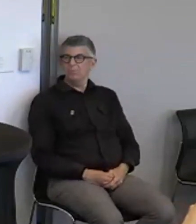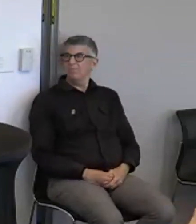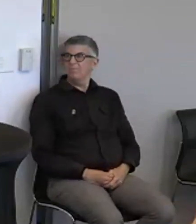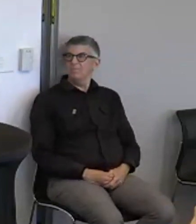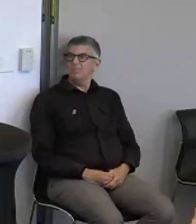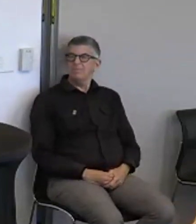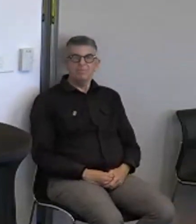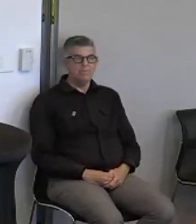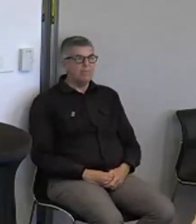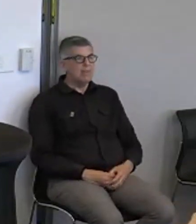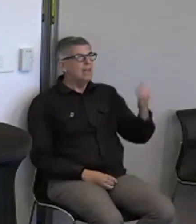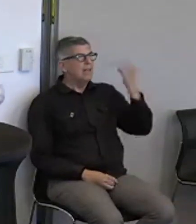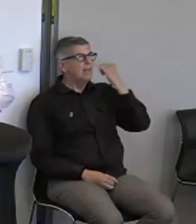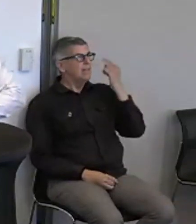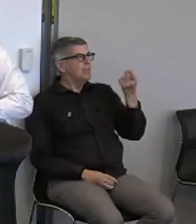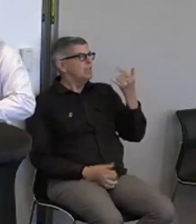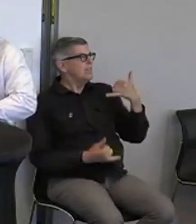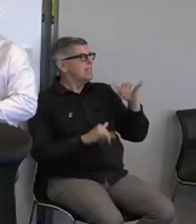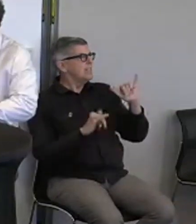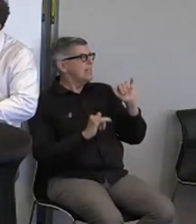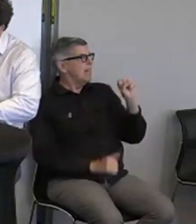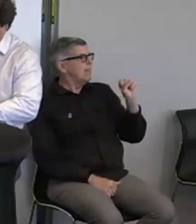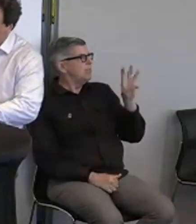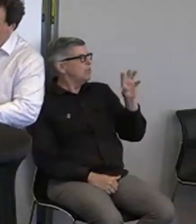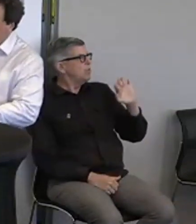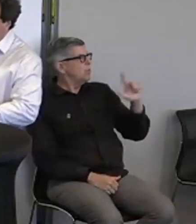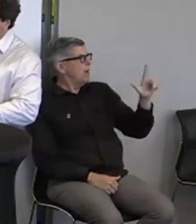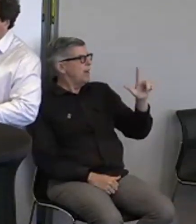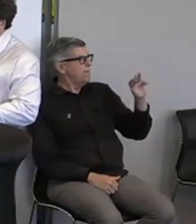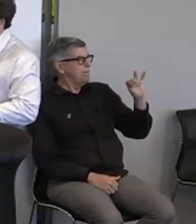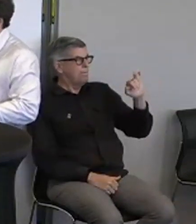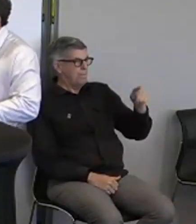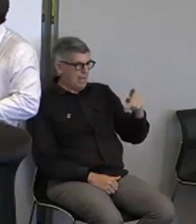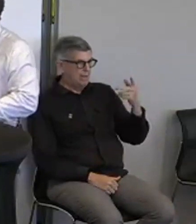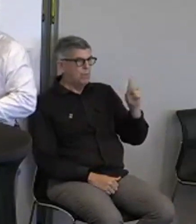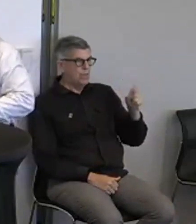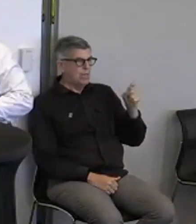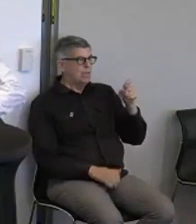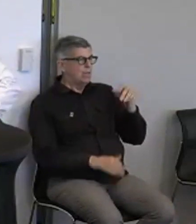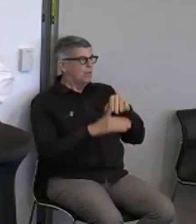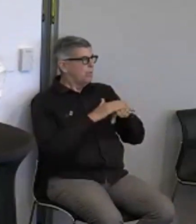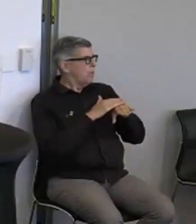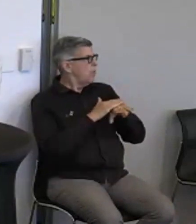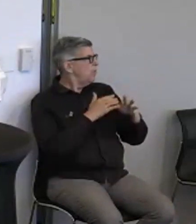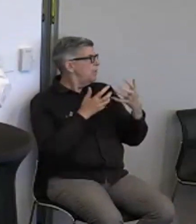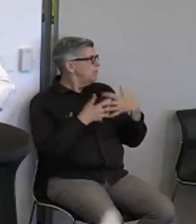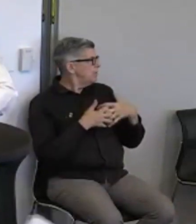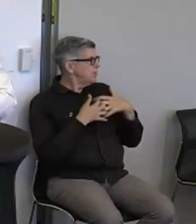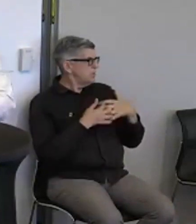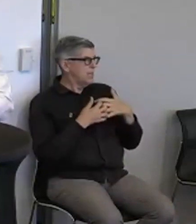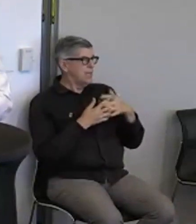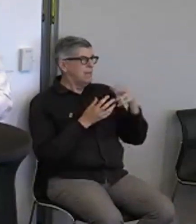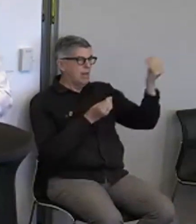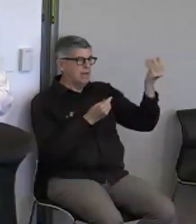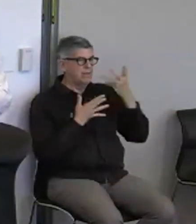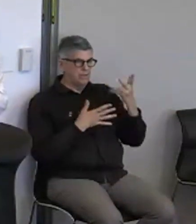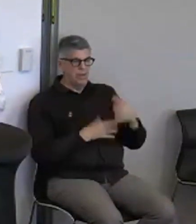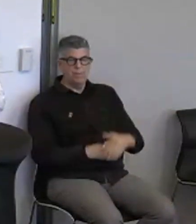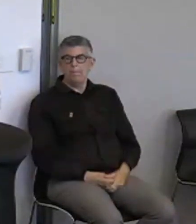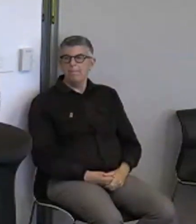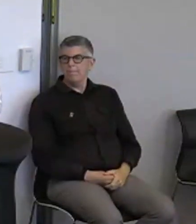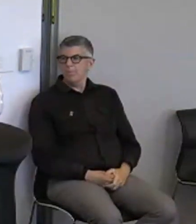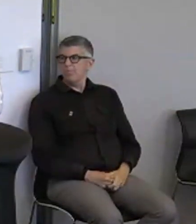Anybody still has a swell map that needs to be sent through the machine, let us know, because we're probably going to wrap that up pretty